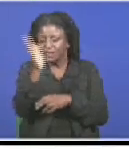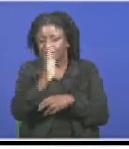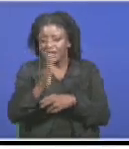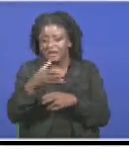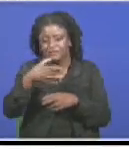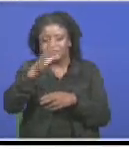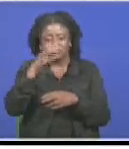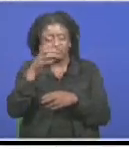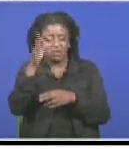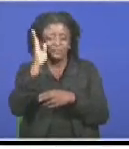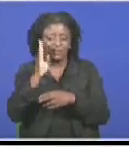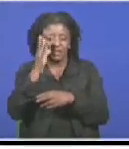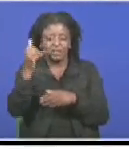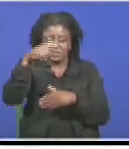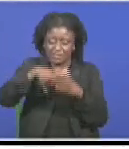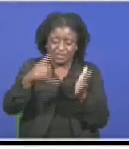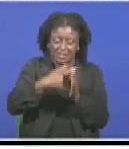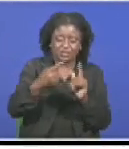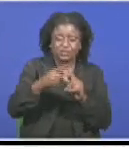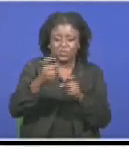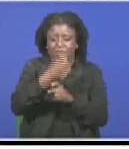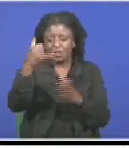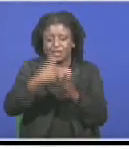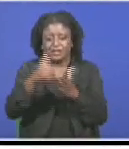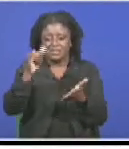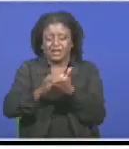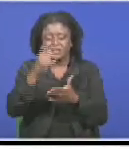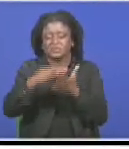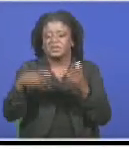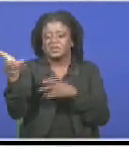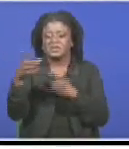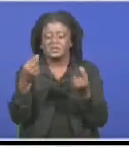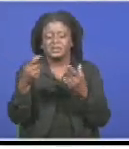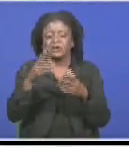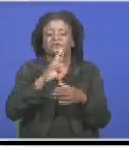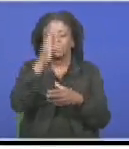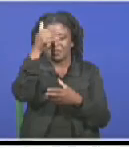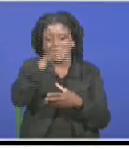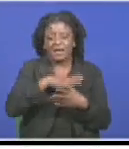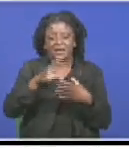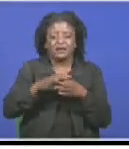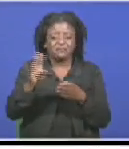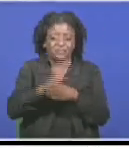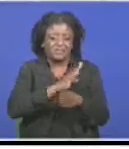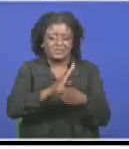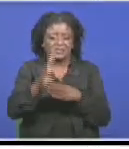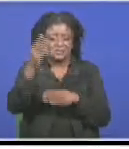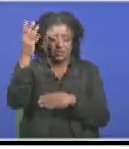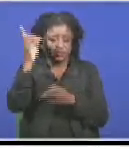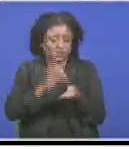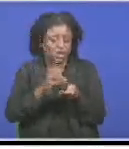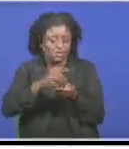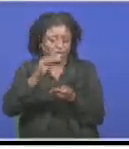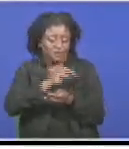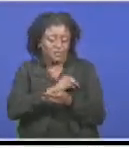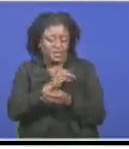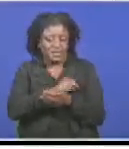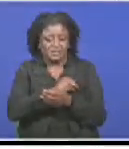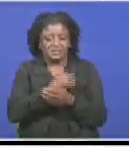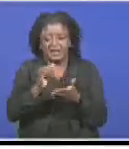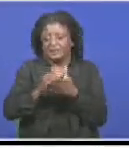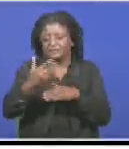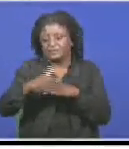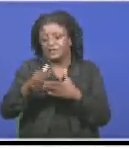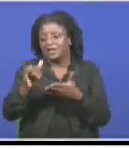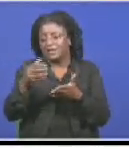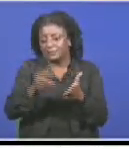it, and that's what he did. A real man of business, Dr. Minnis. After those words in the form of a limerick was read to the